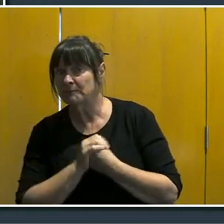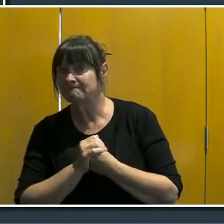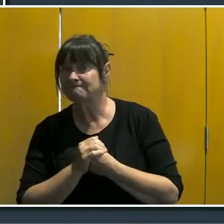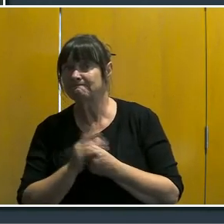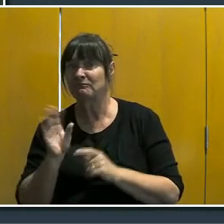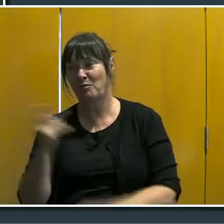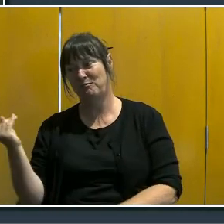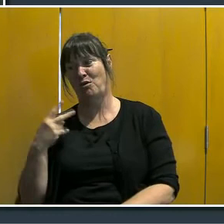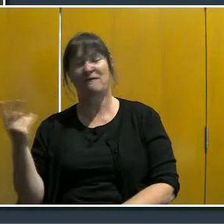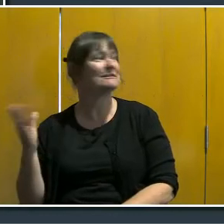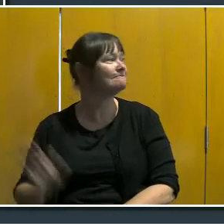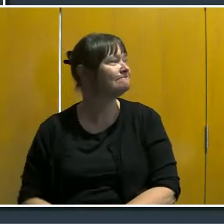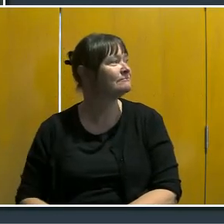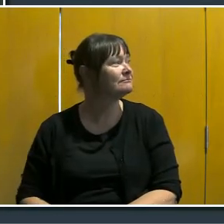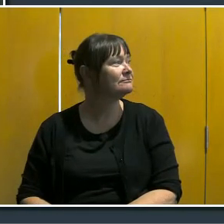particularly.